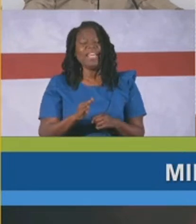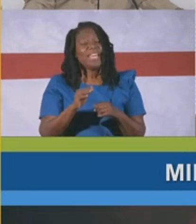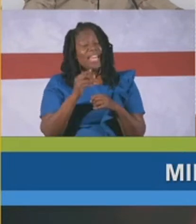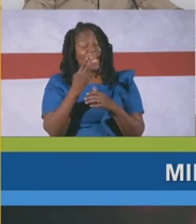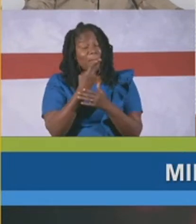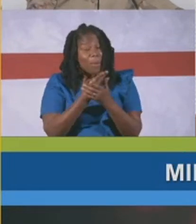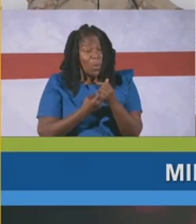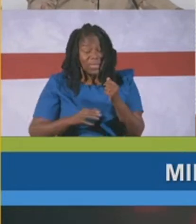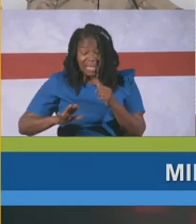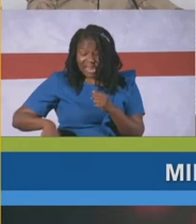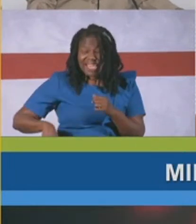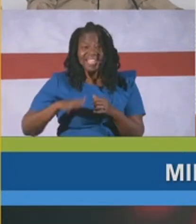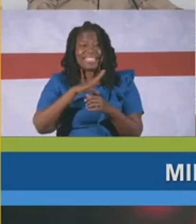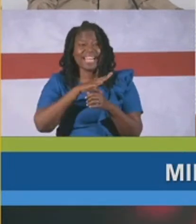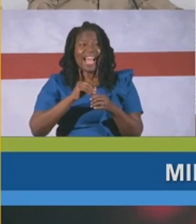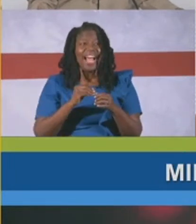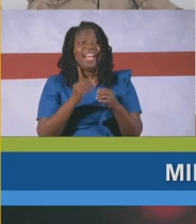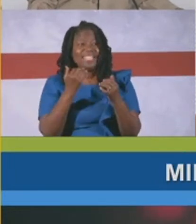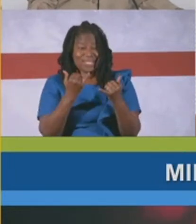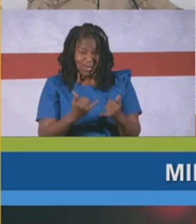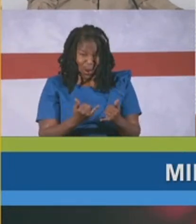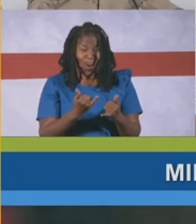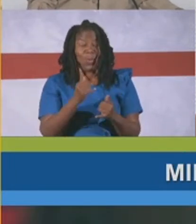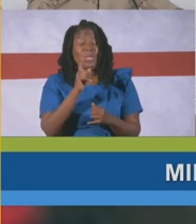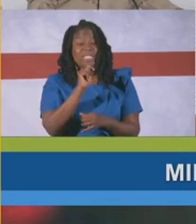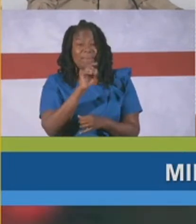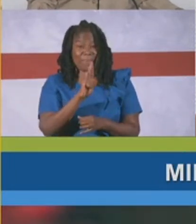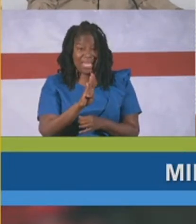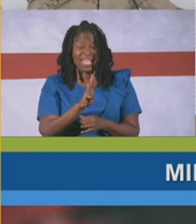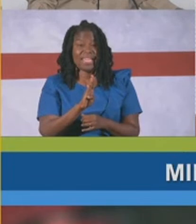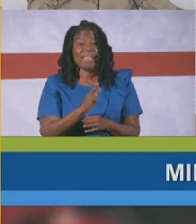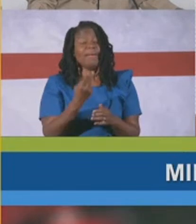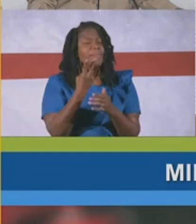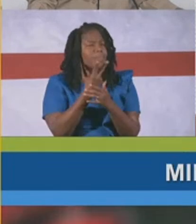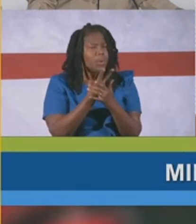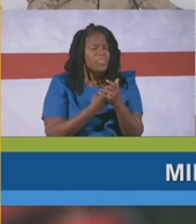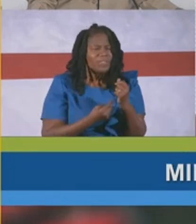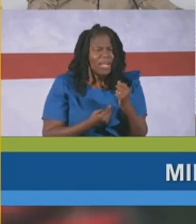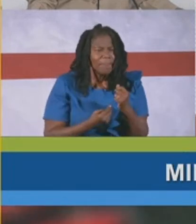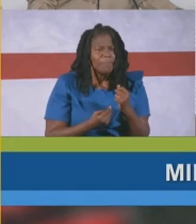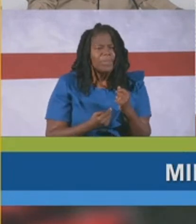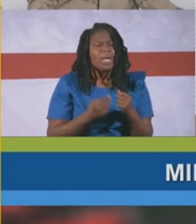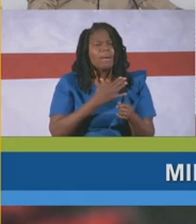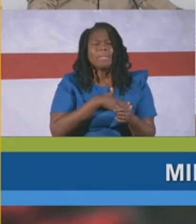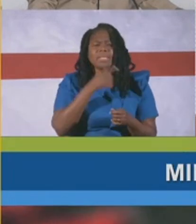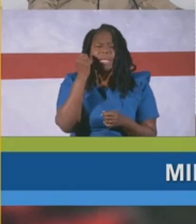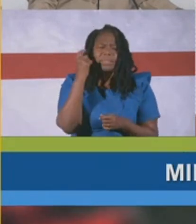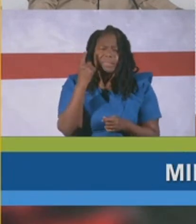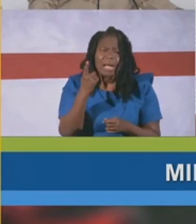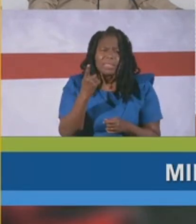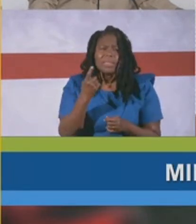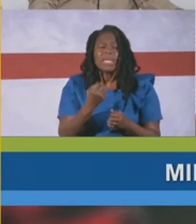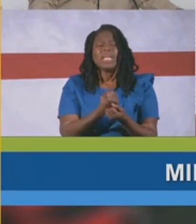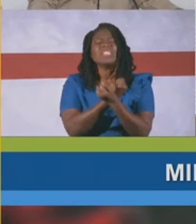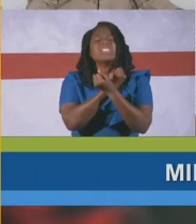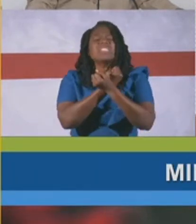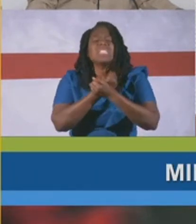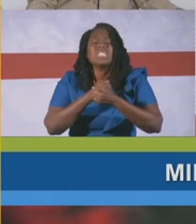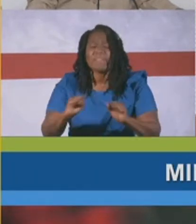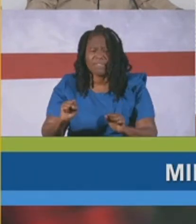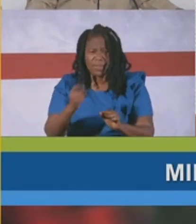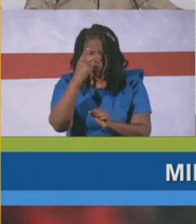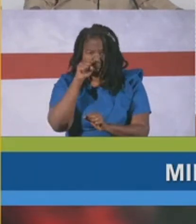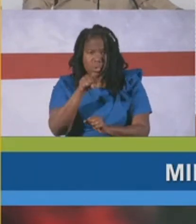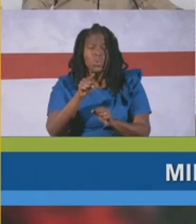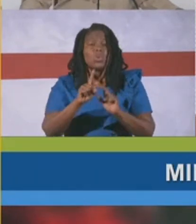vaccine. In both cases, it is safe to receive the COVID-19